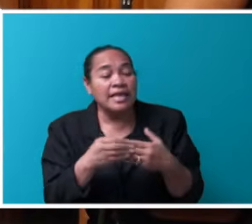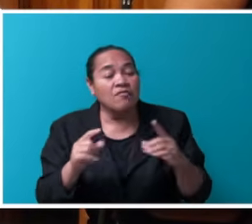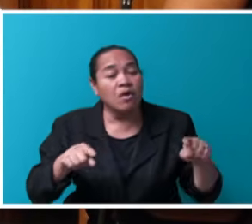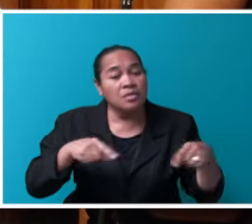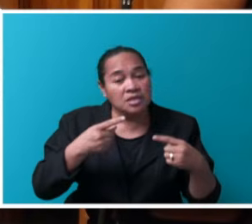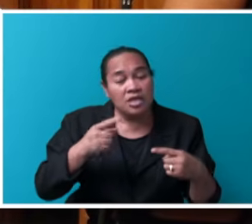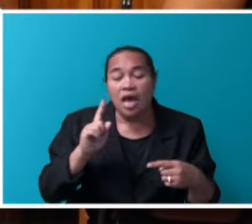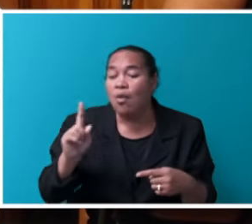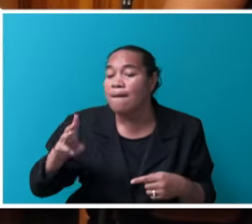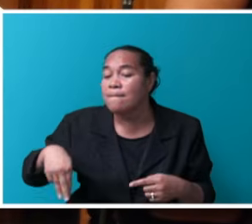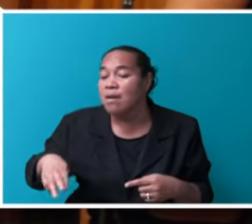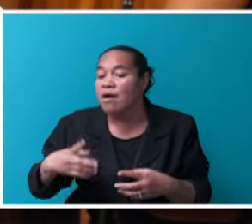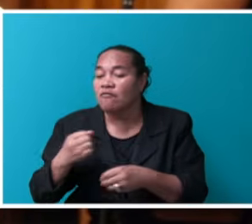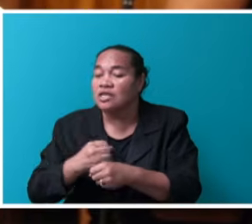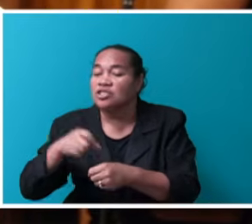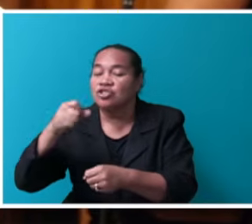of G9.